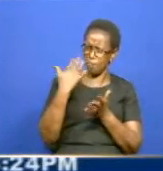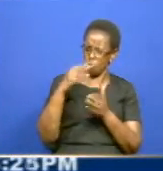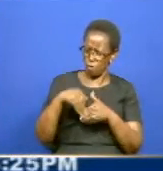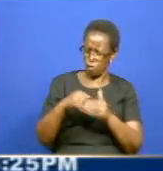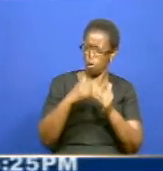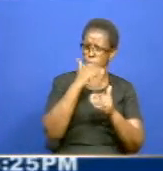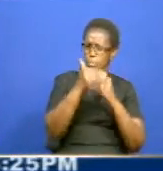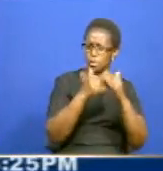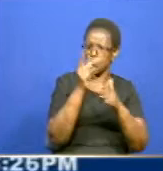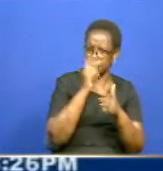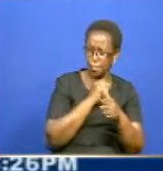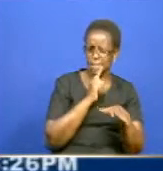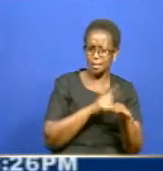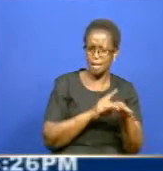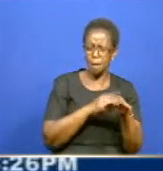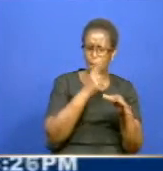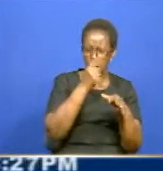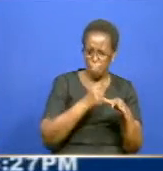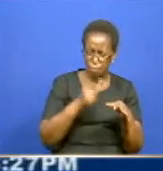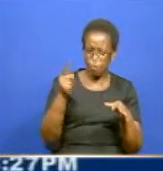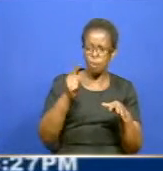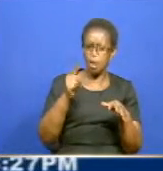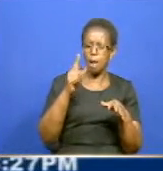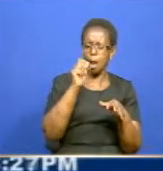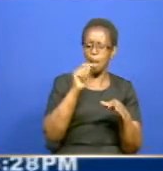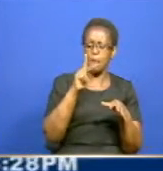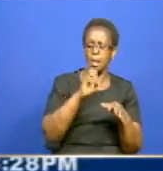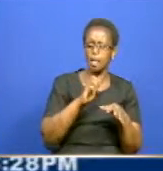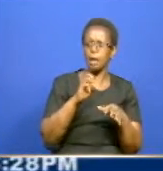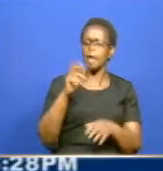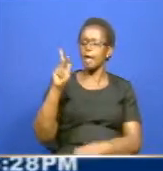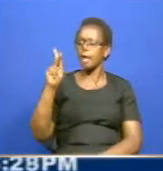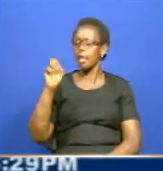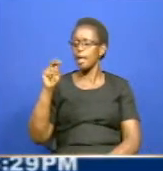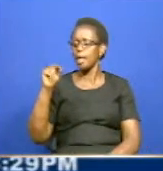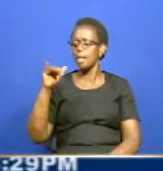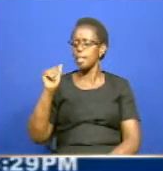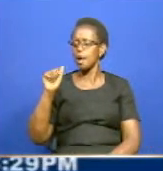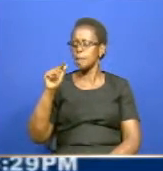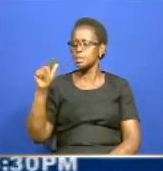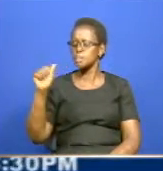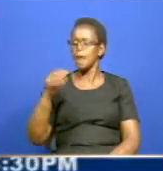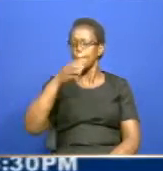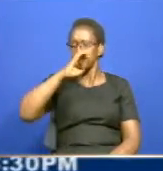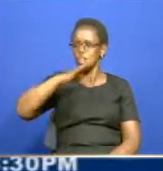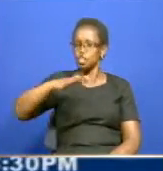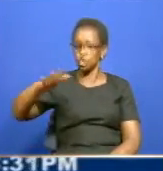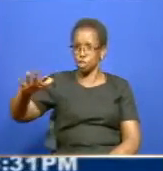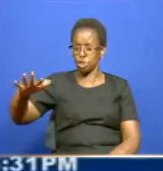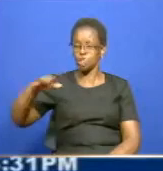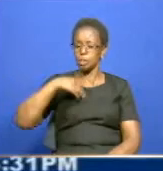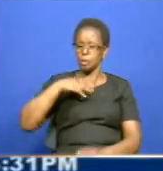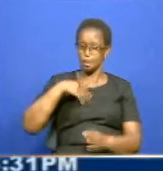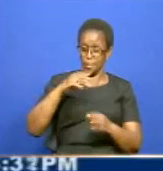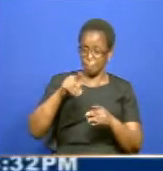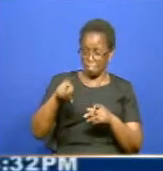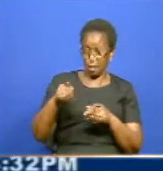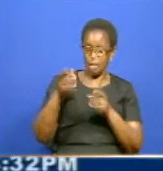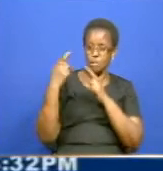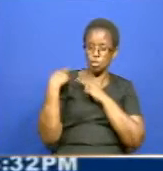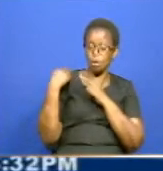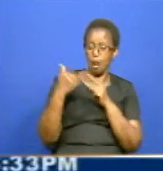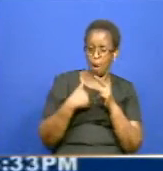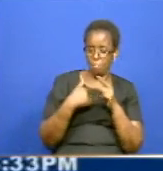Lake Kenyatta Beach Management Unit, which has been given the responsibility of managing areas of the beach